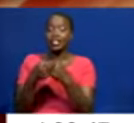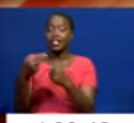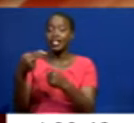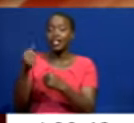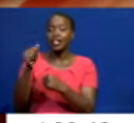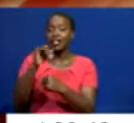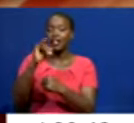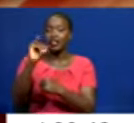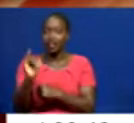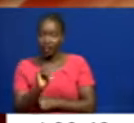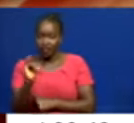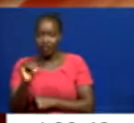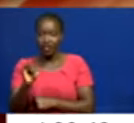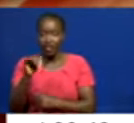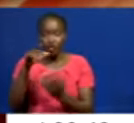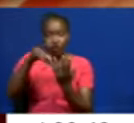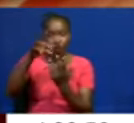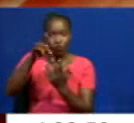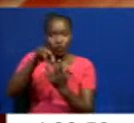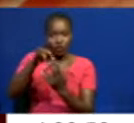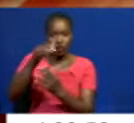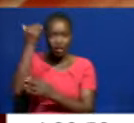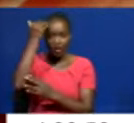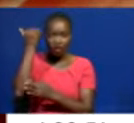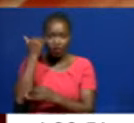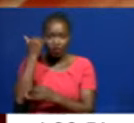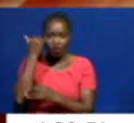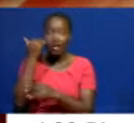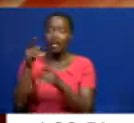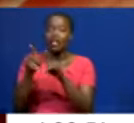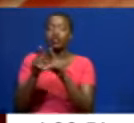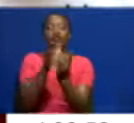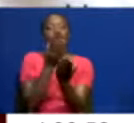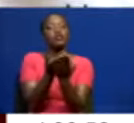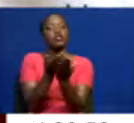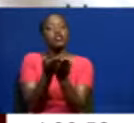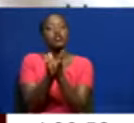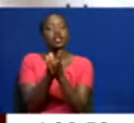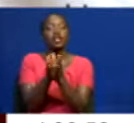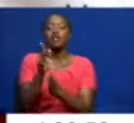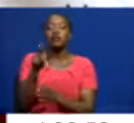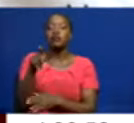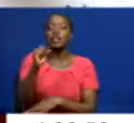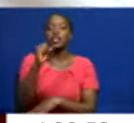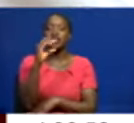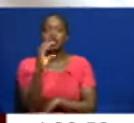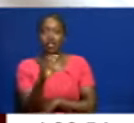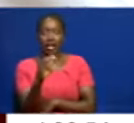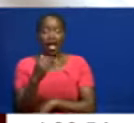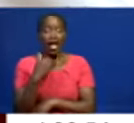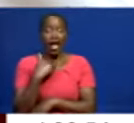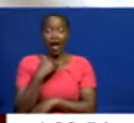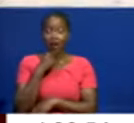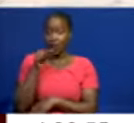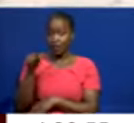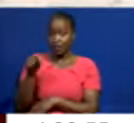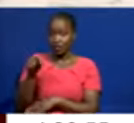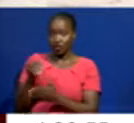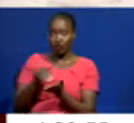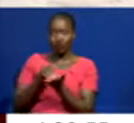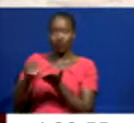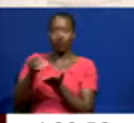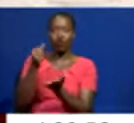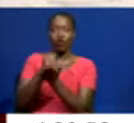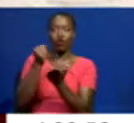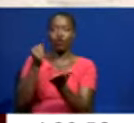nomination in court. The Integrity Watchdog will also petition the Public Service Commission to have Haji removed from office, even as